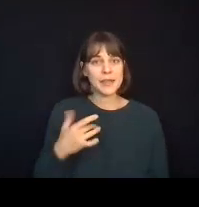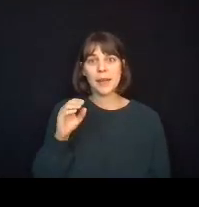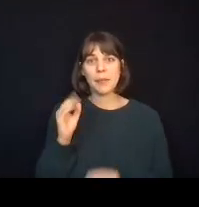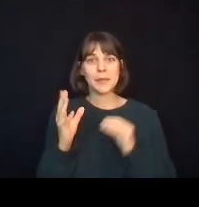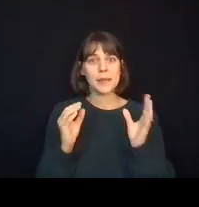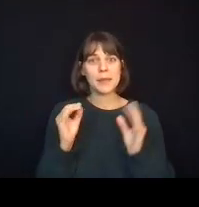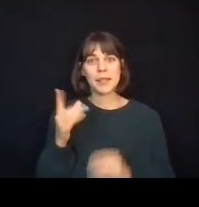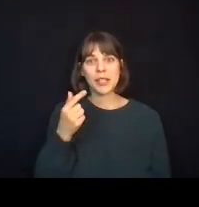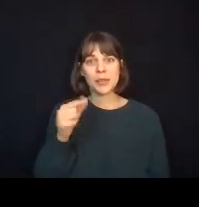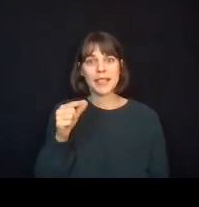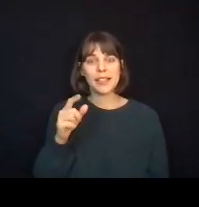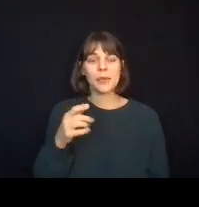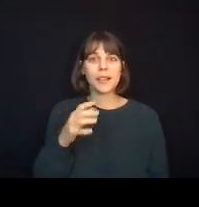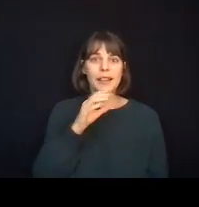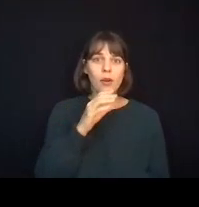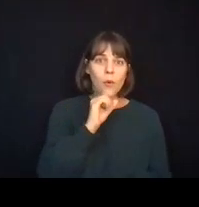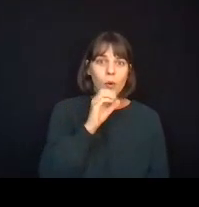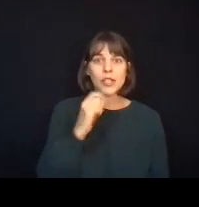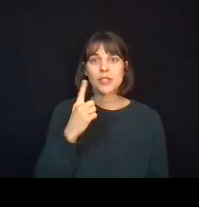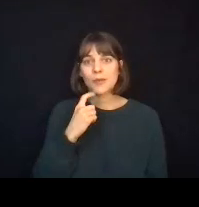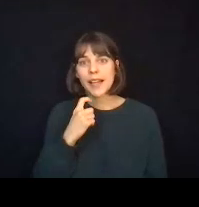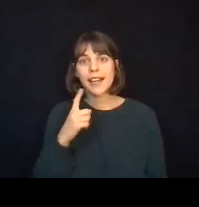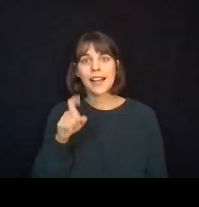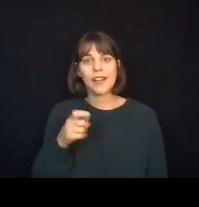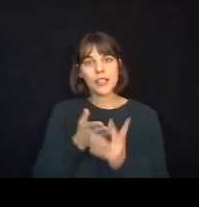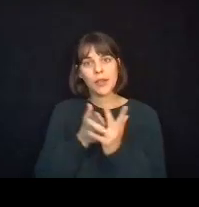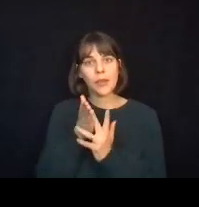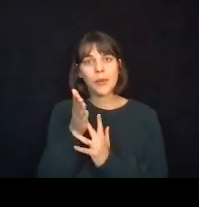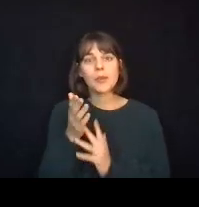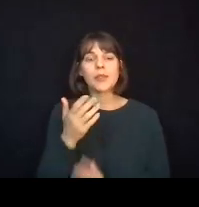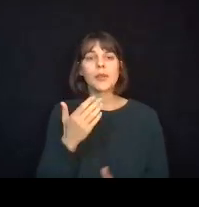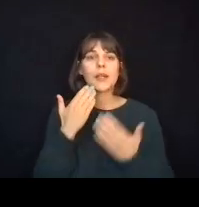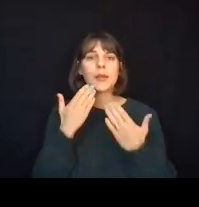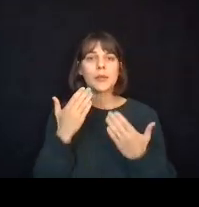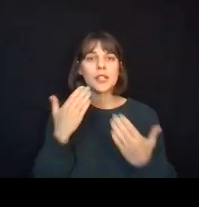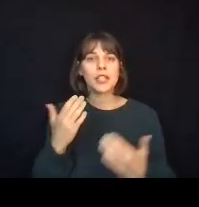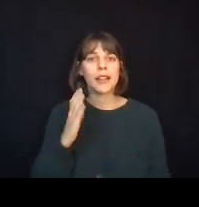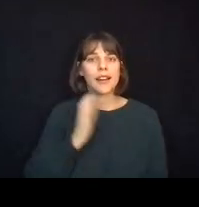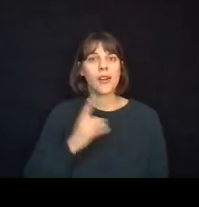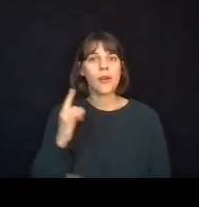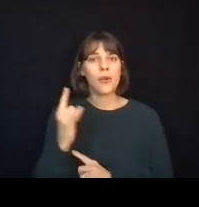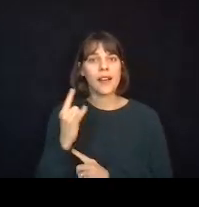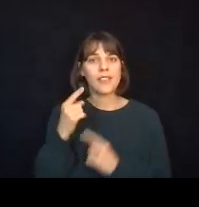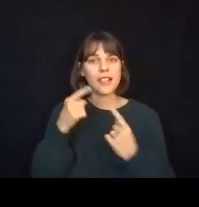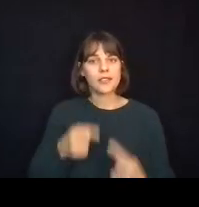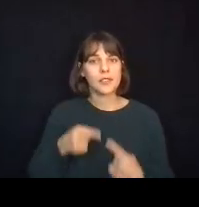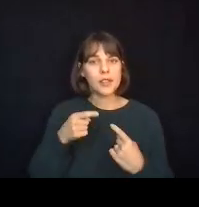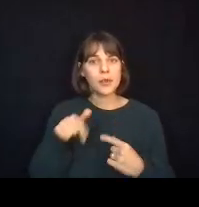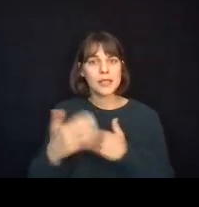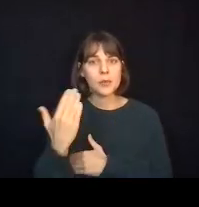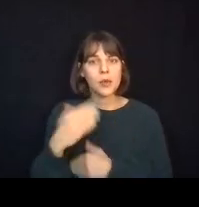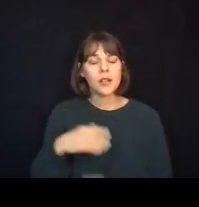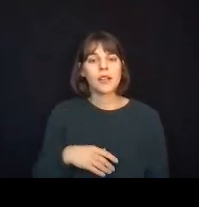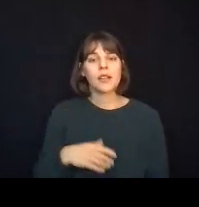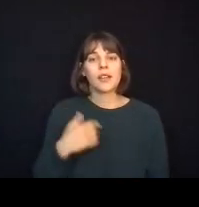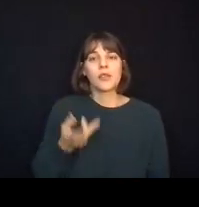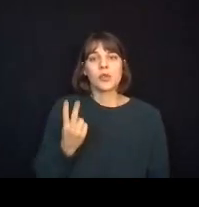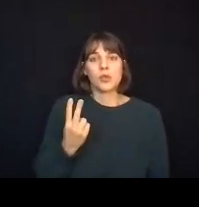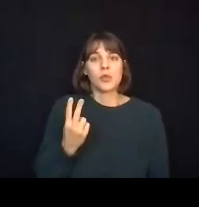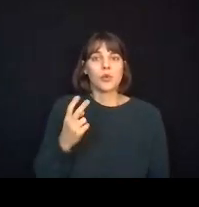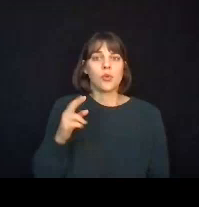red and have to work through them. So we appreciate your patience this morning as our Wi-Fi had a little bit of an issue. I have 2 resolutions for